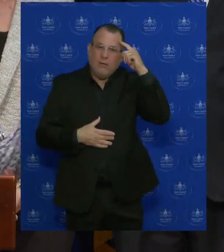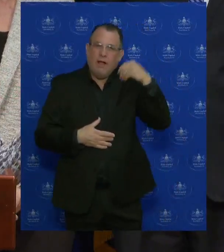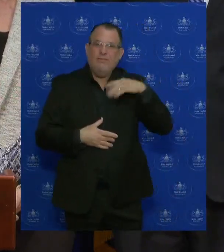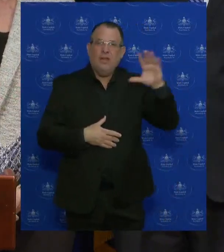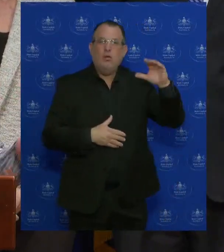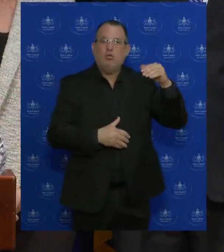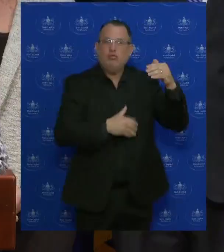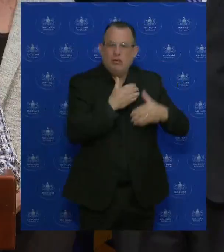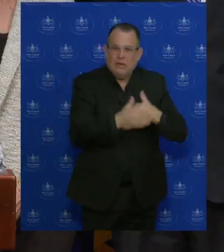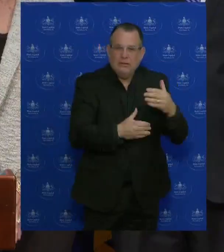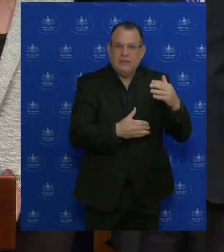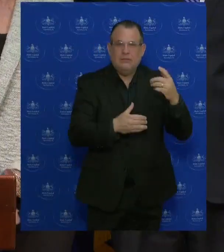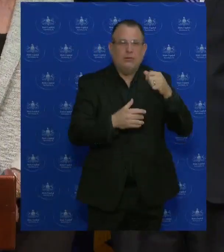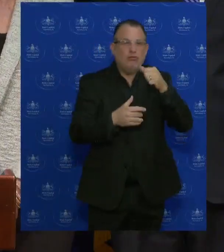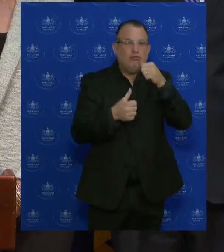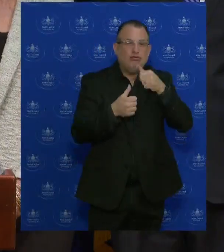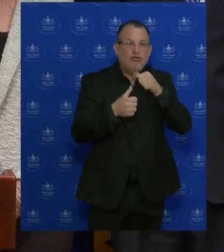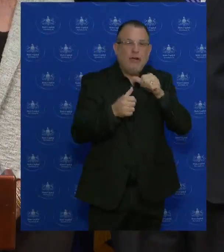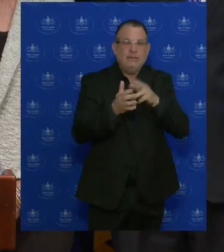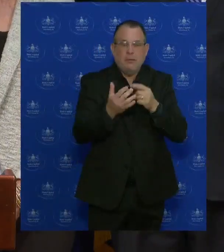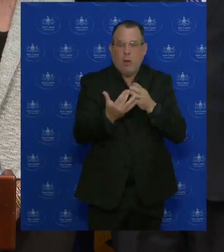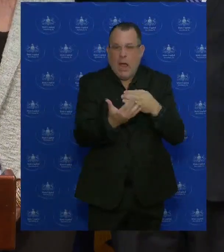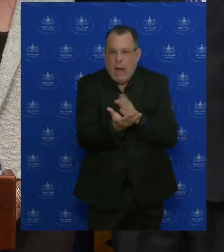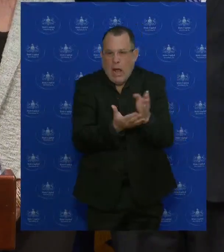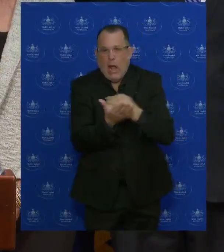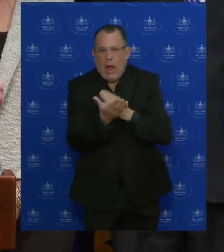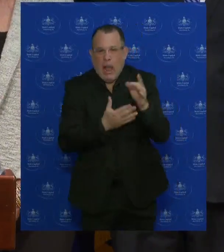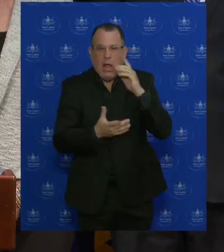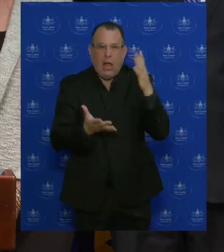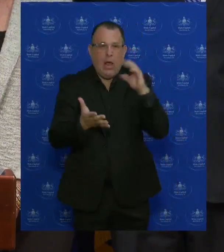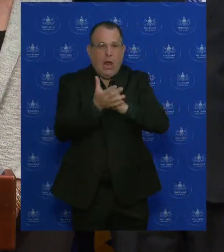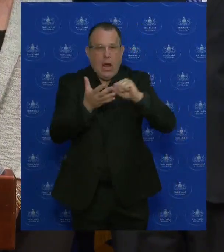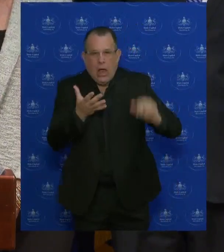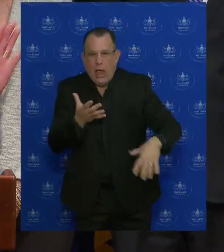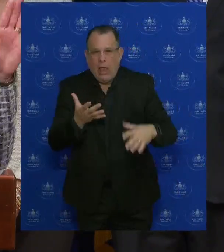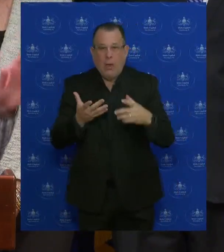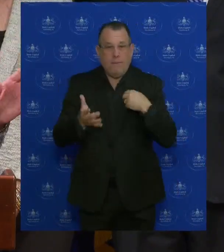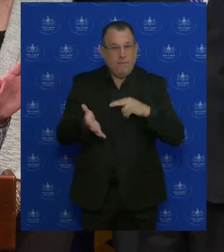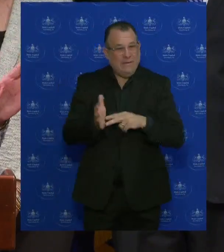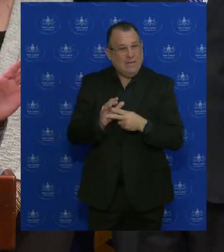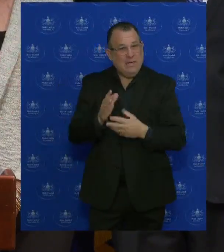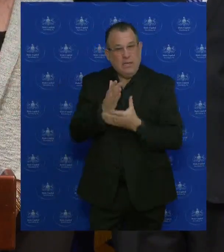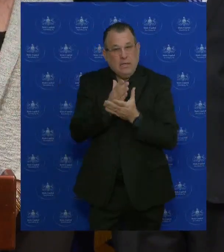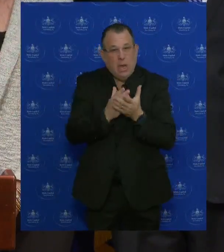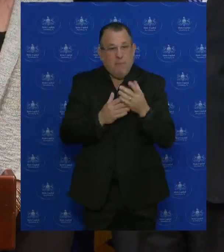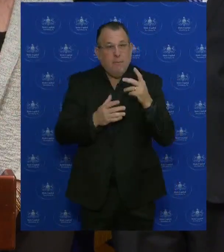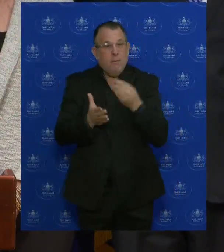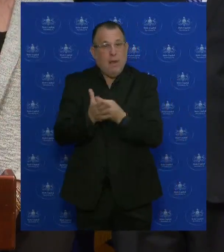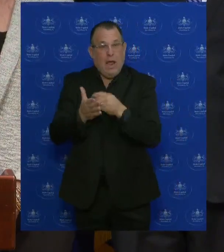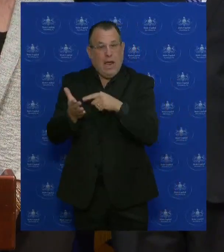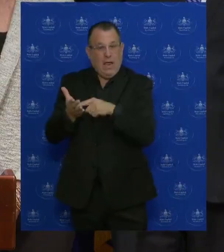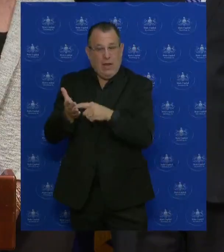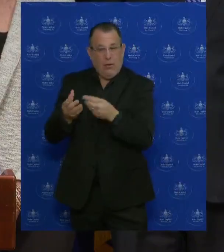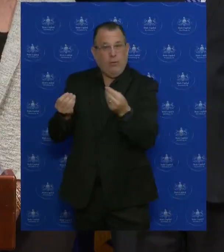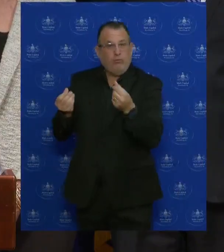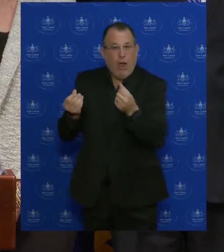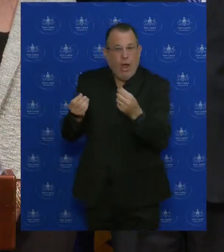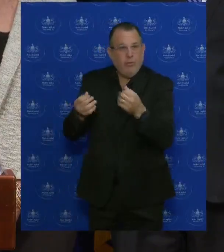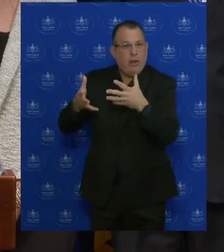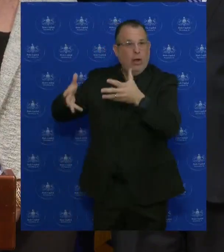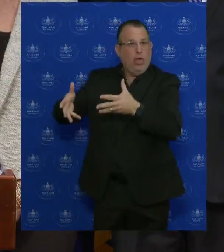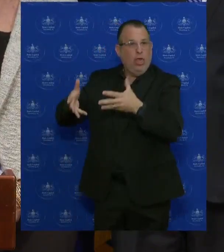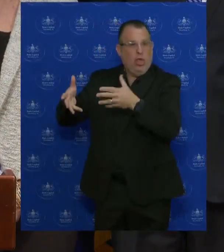of, I know. Money Match lets Treasury return certain unclaimed property automatically to Pennsylvanians. That means